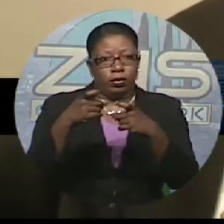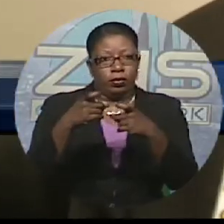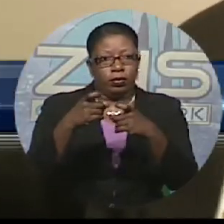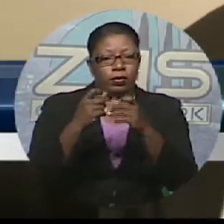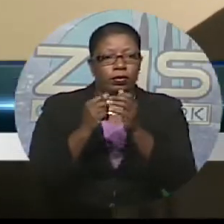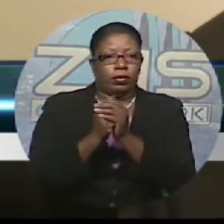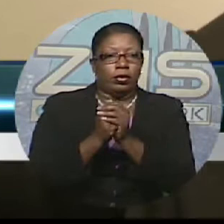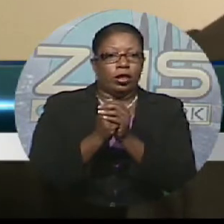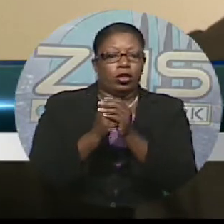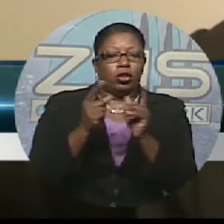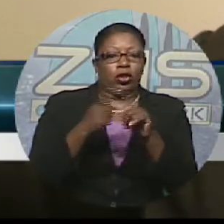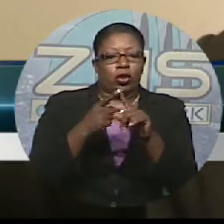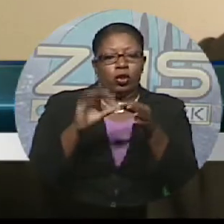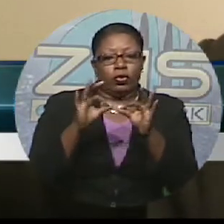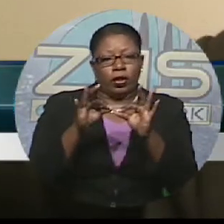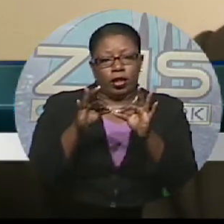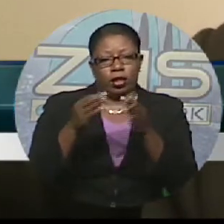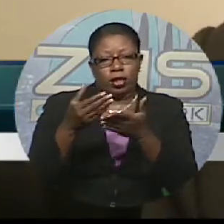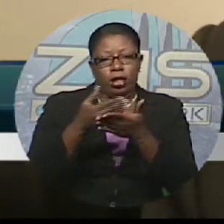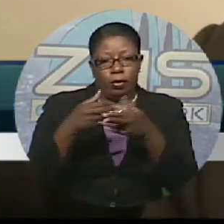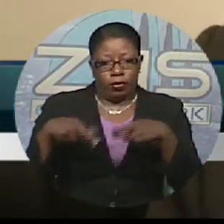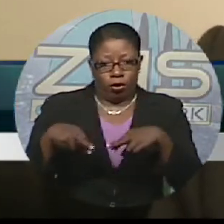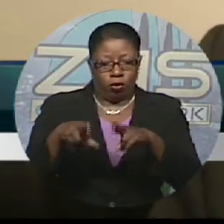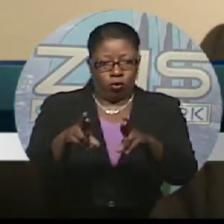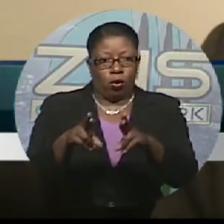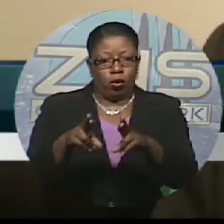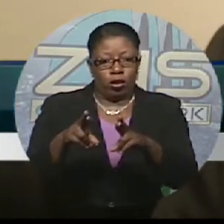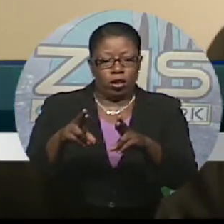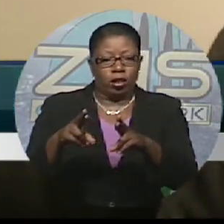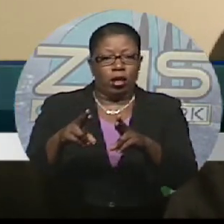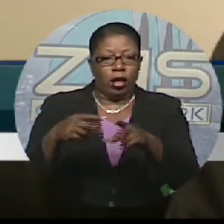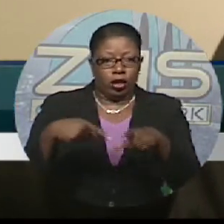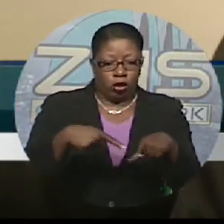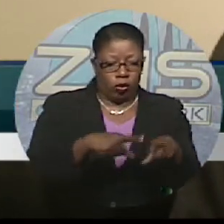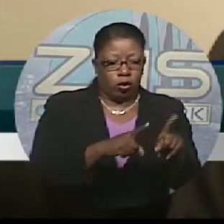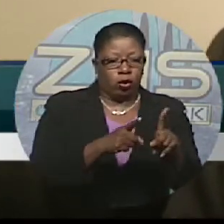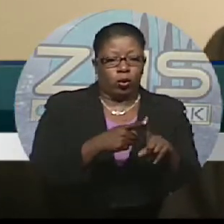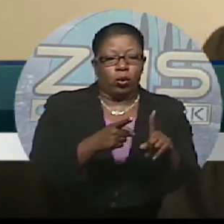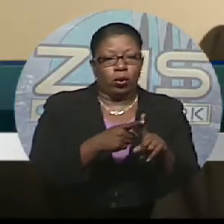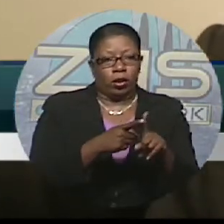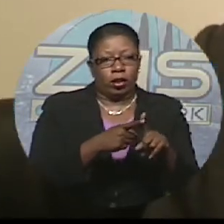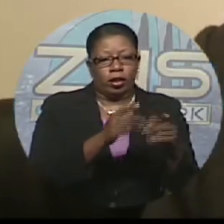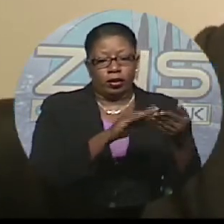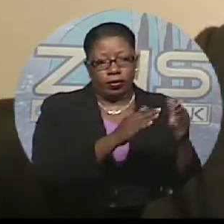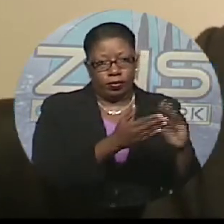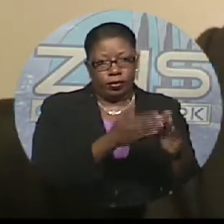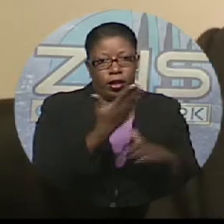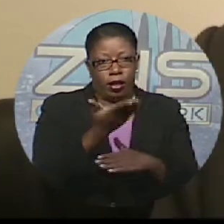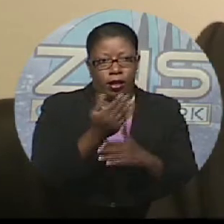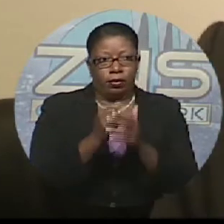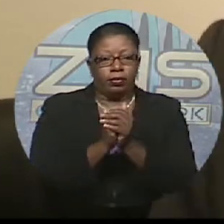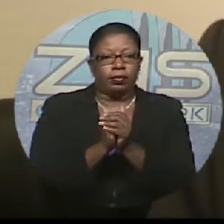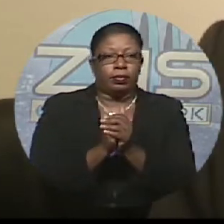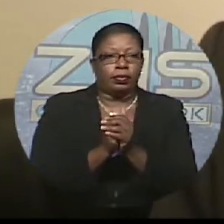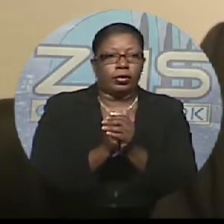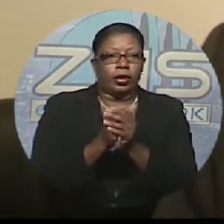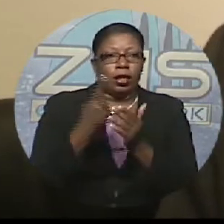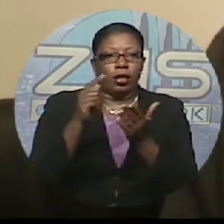renovation of most of the roads leading to BAMSI and in the various settlements nearby.